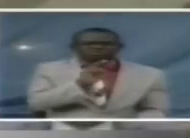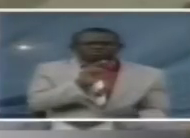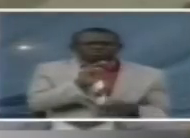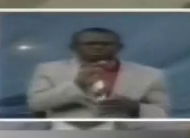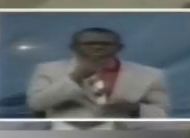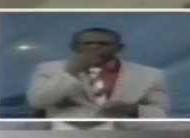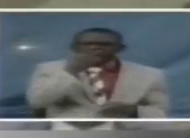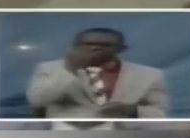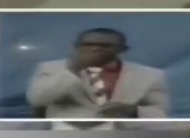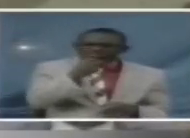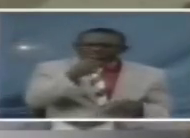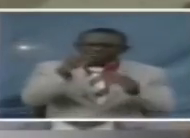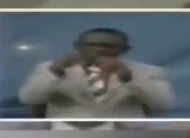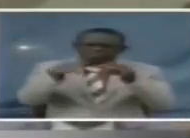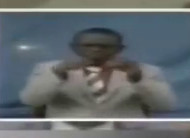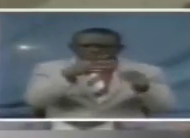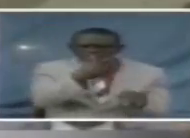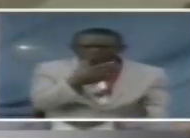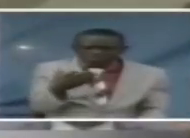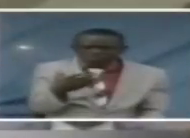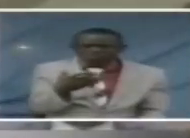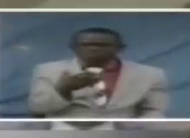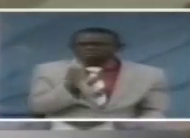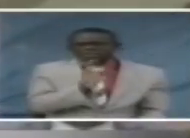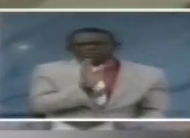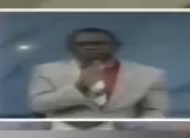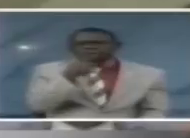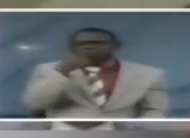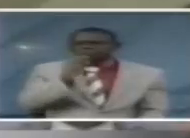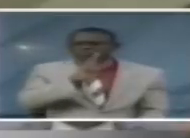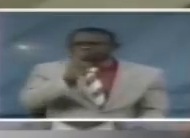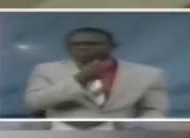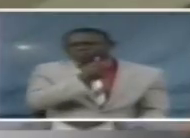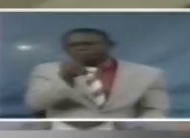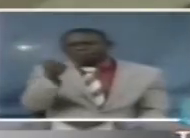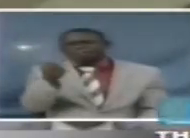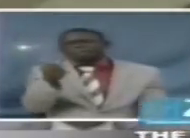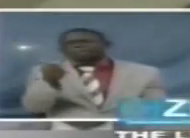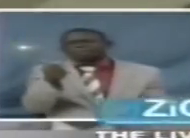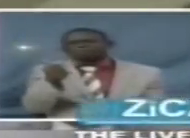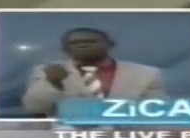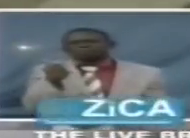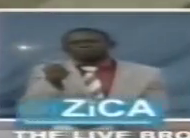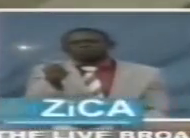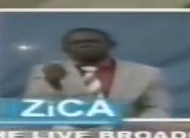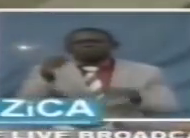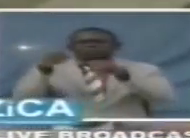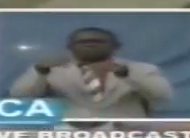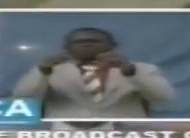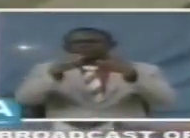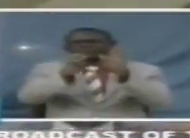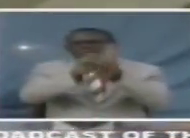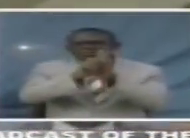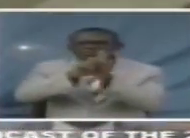the use of inefficient electrical appliances and to encourage the use